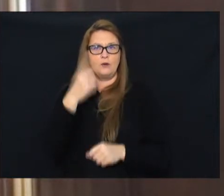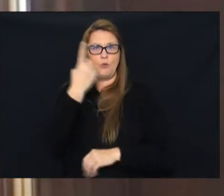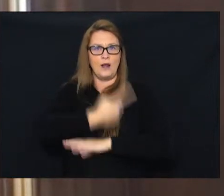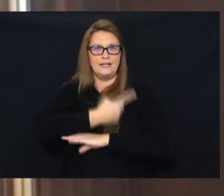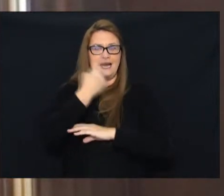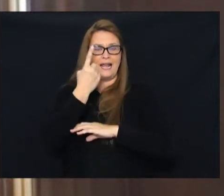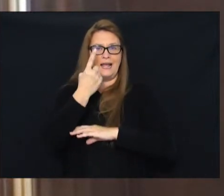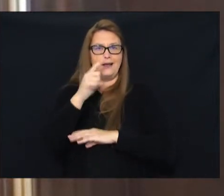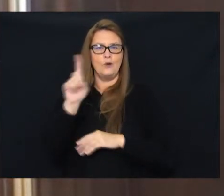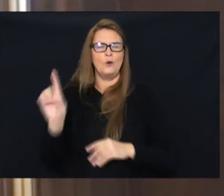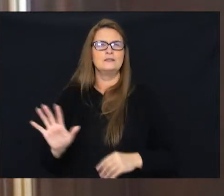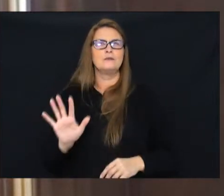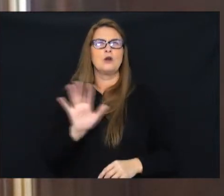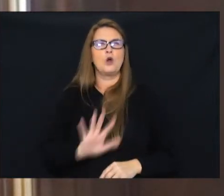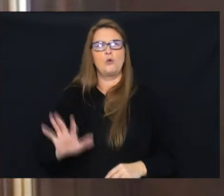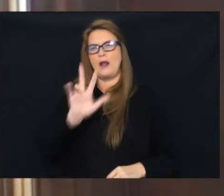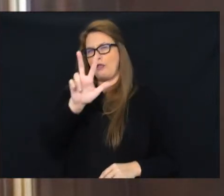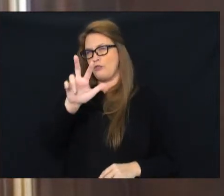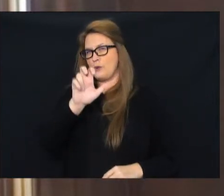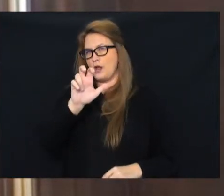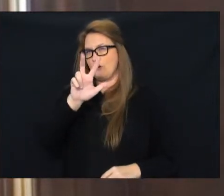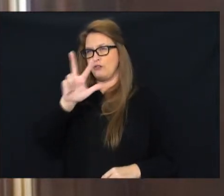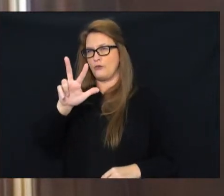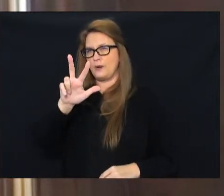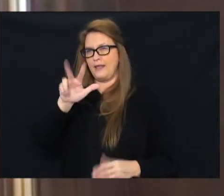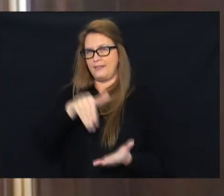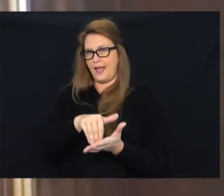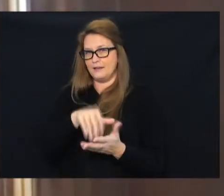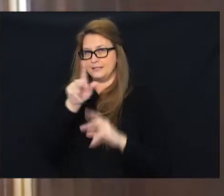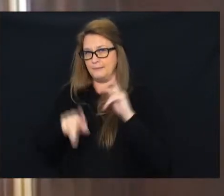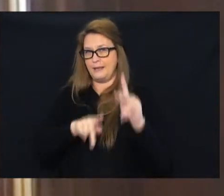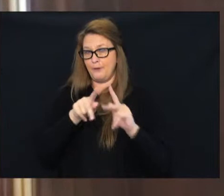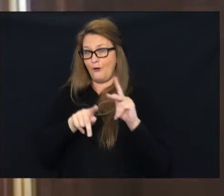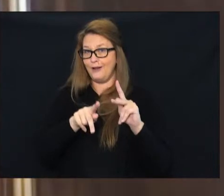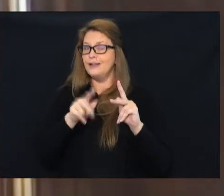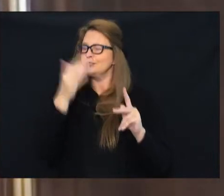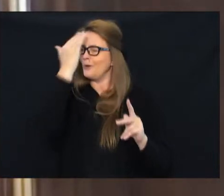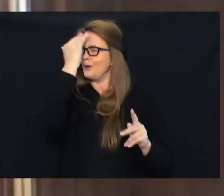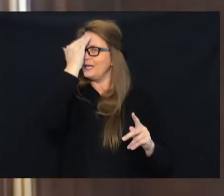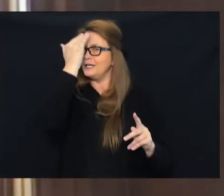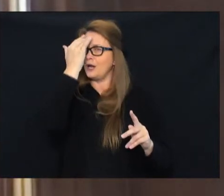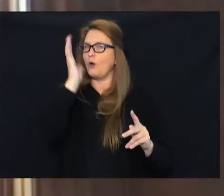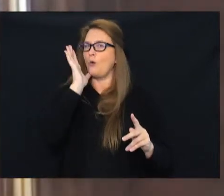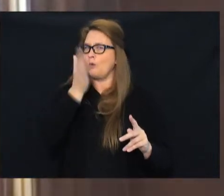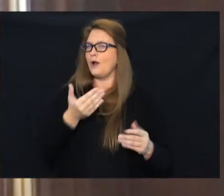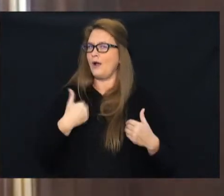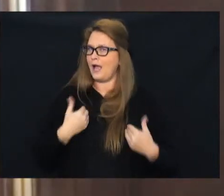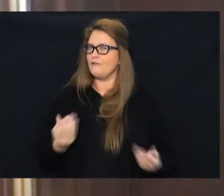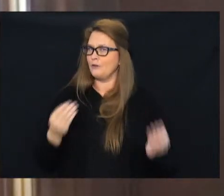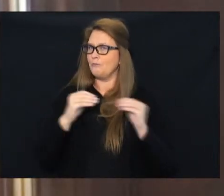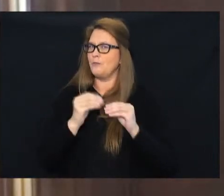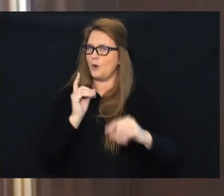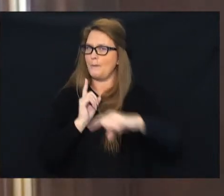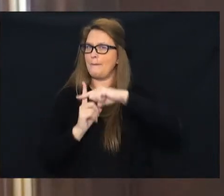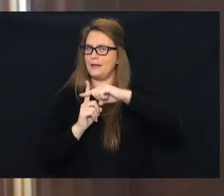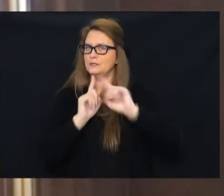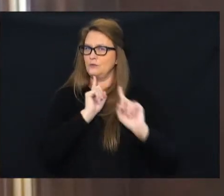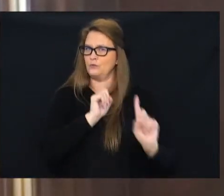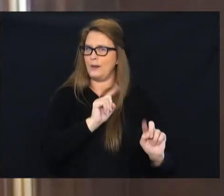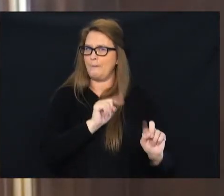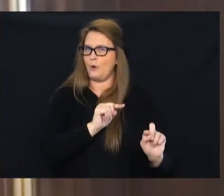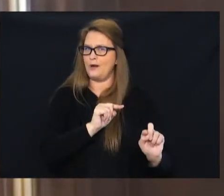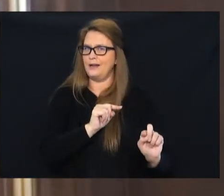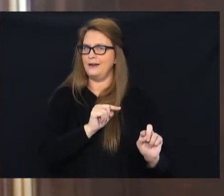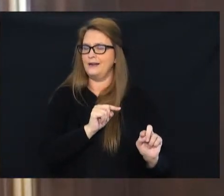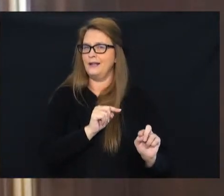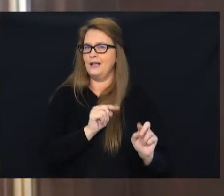being only 303,000. So we know that there is going to be more cases reported. And